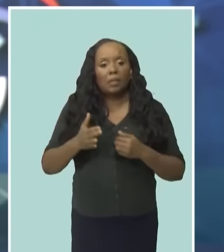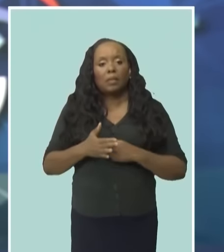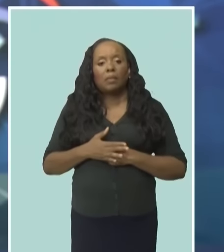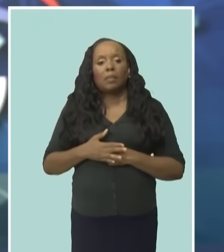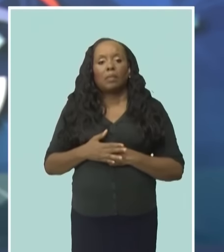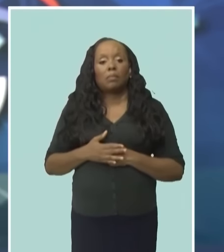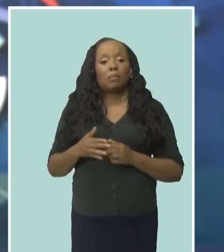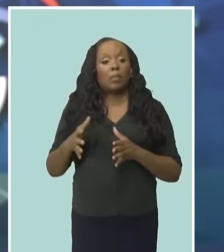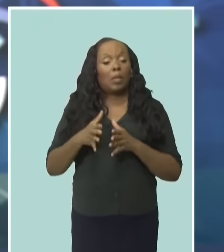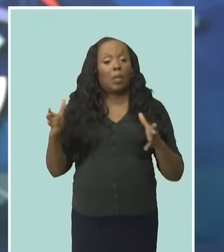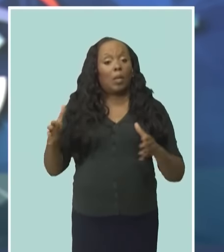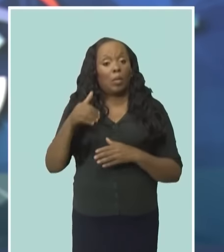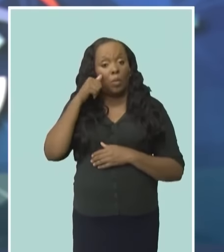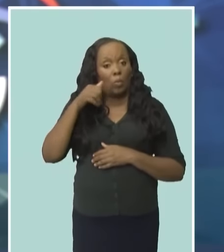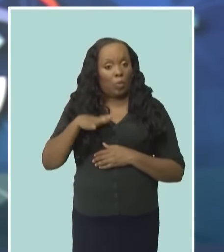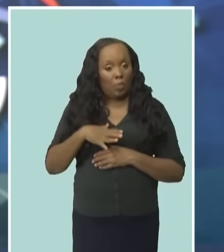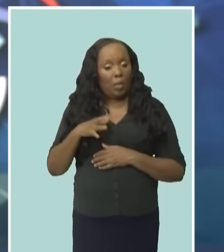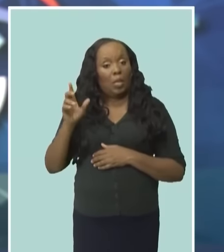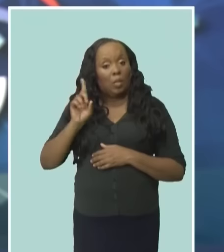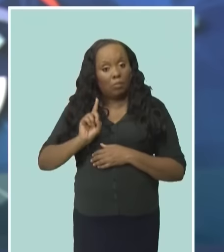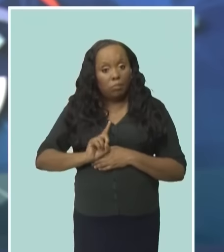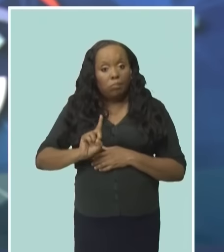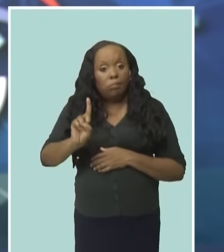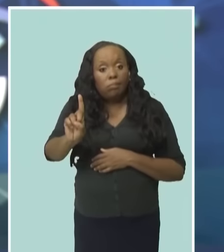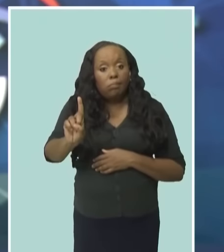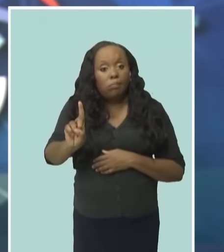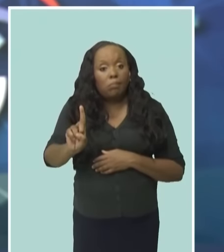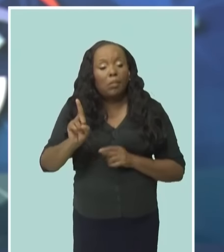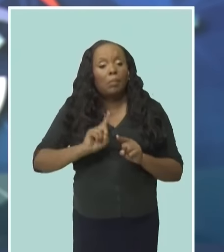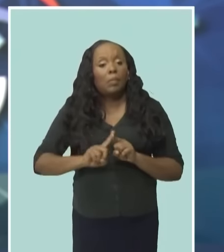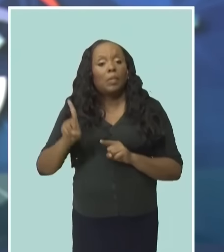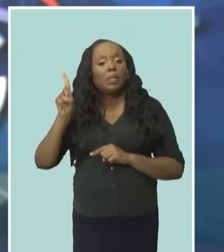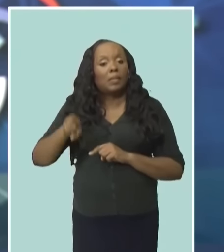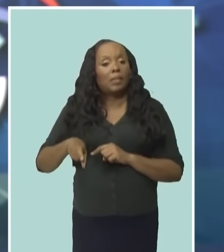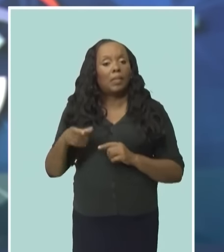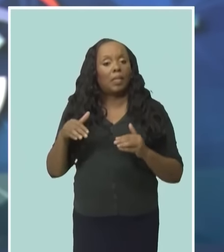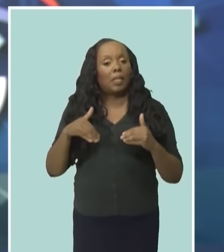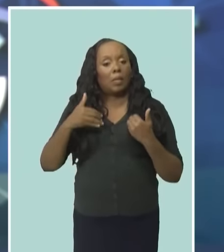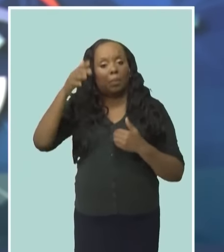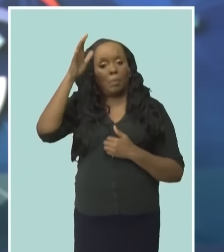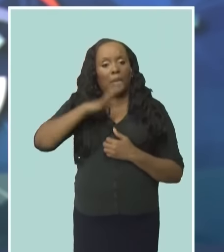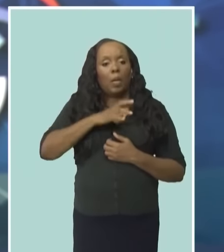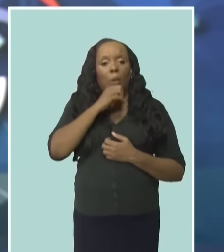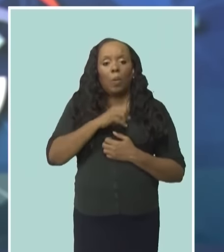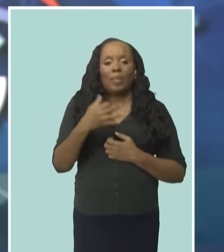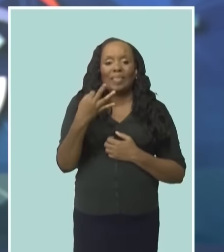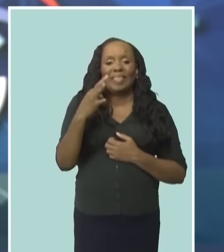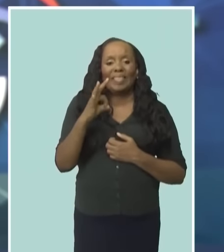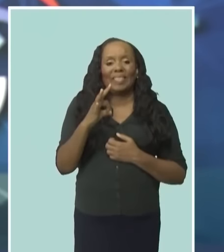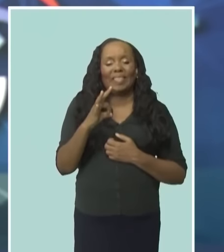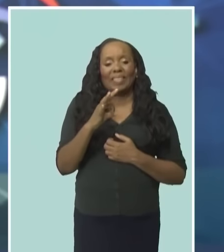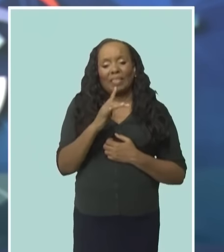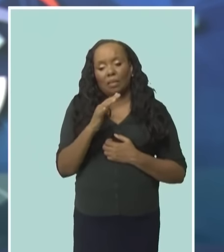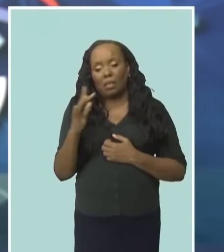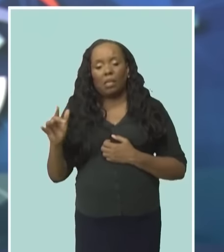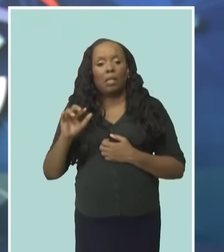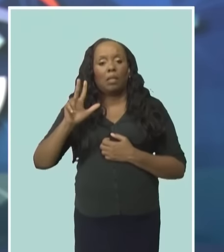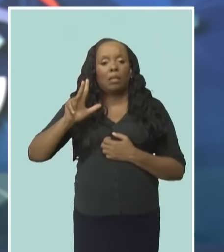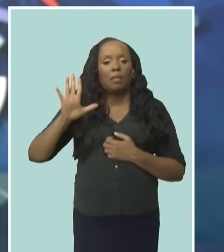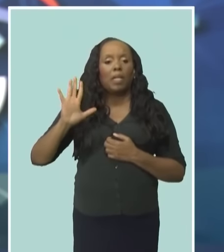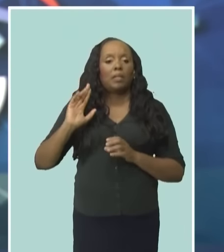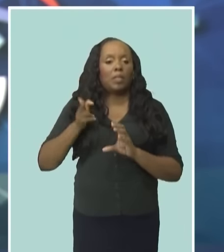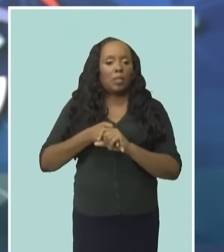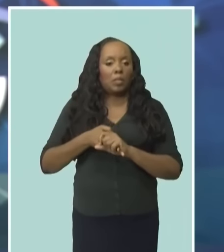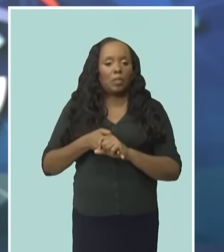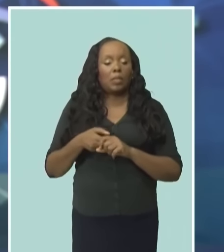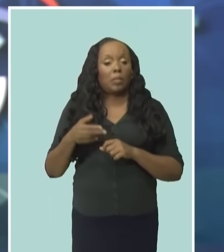He says quite a number of women have been coming forward, but they also need young men between the ages of 19 and 35 to join the ranks to